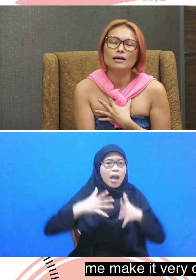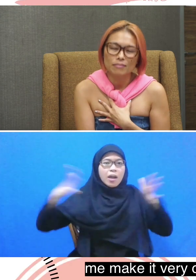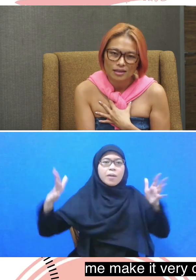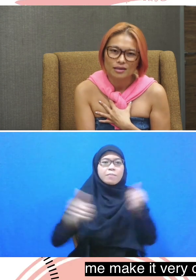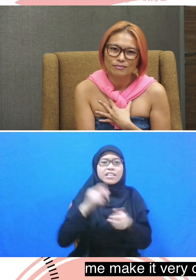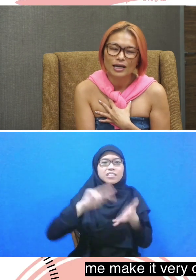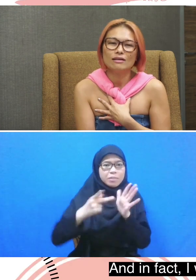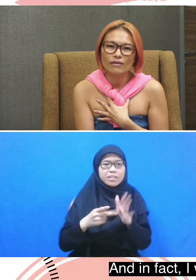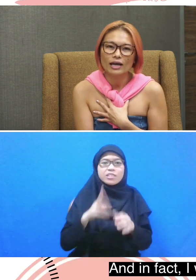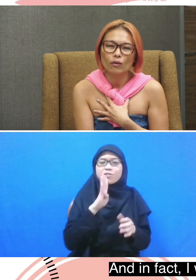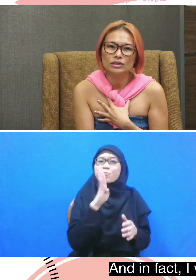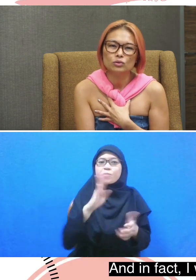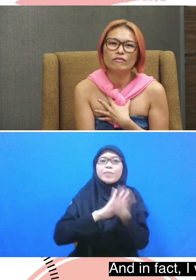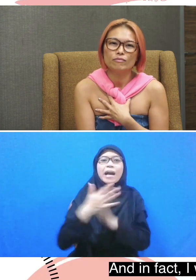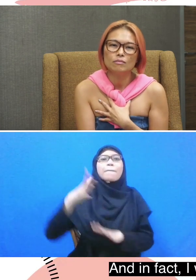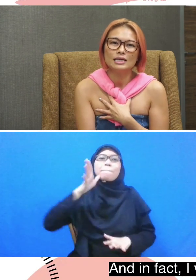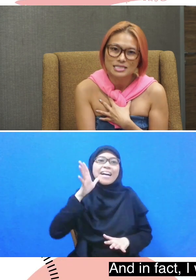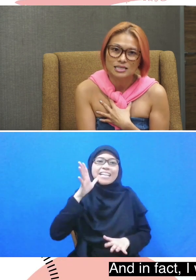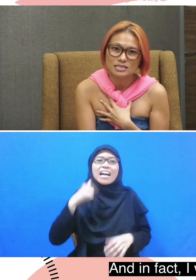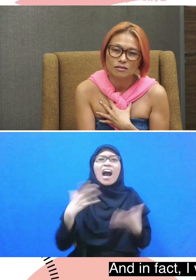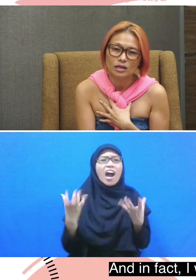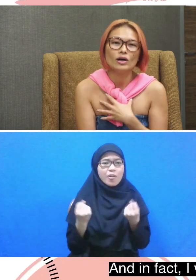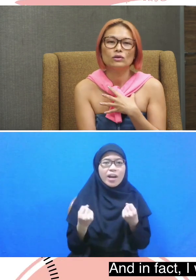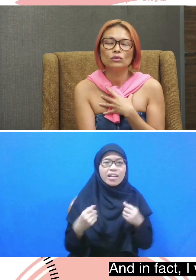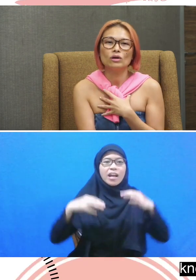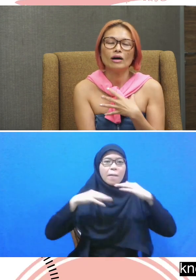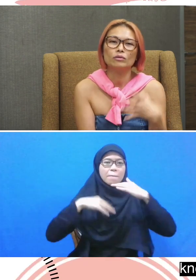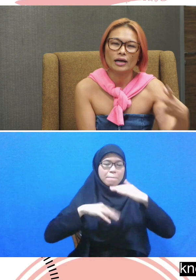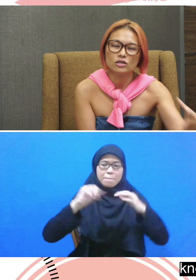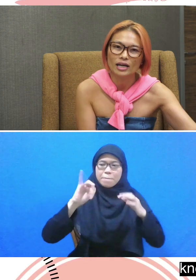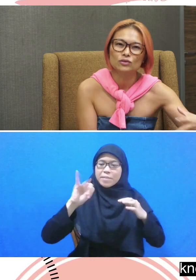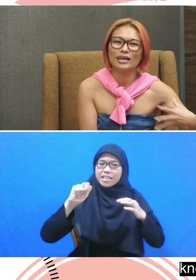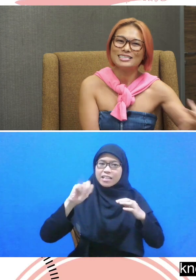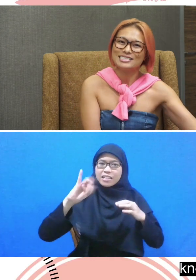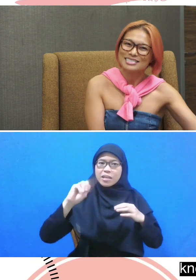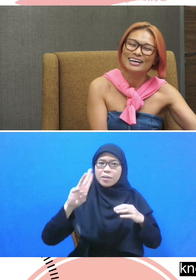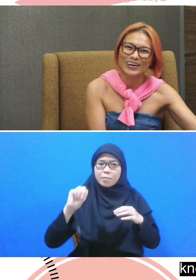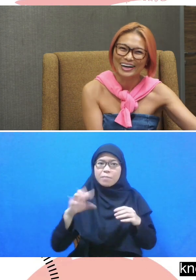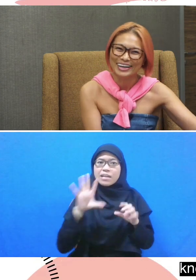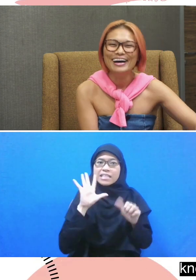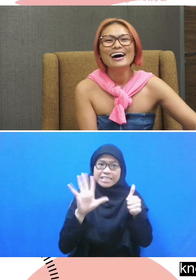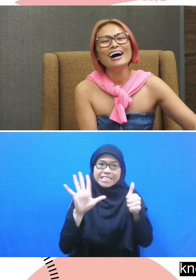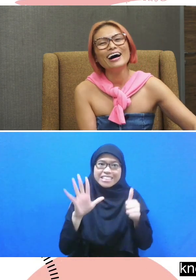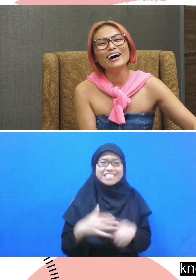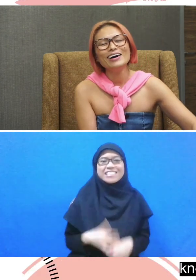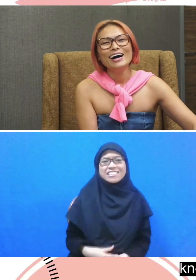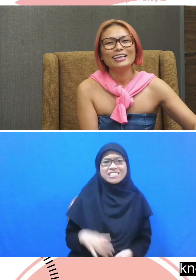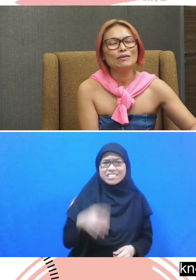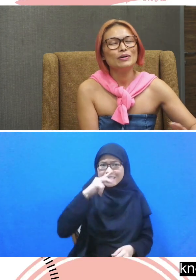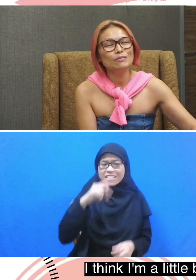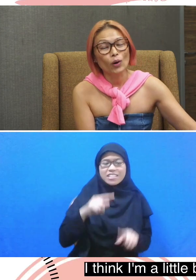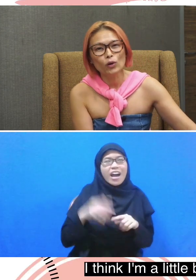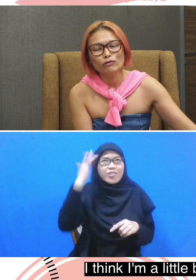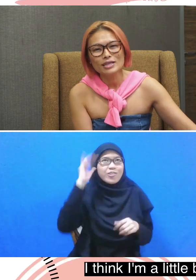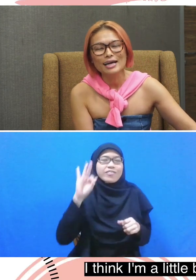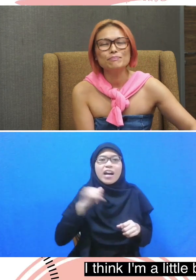be a mother. And in fact, I wanted to have minimally six. Okay, so I don't know if I'm on my track to getting six, but I think I'm a